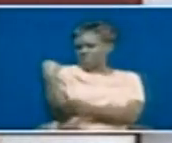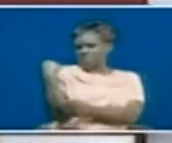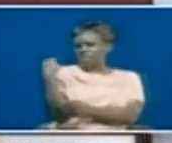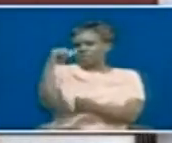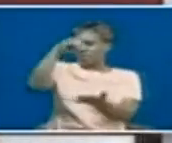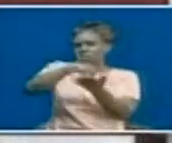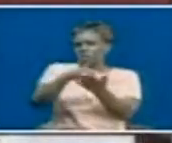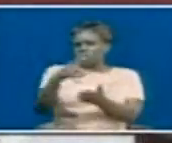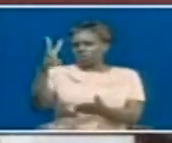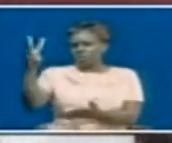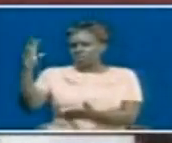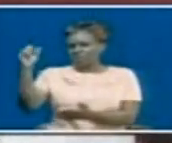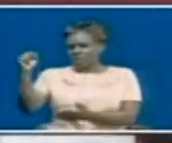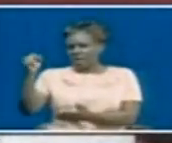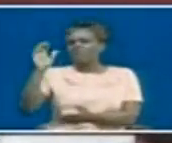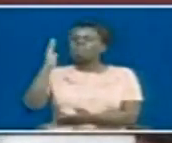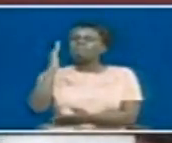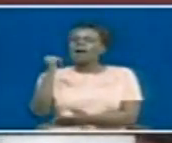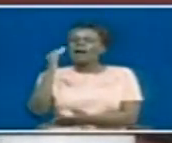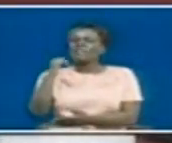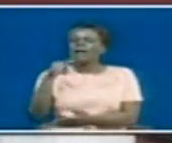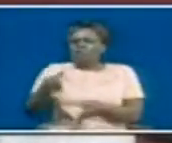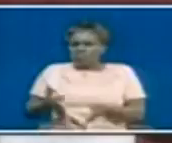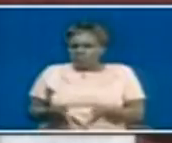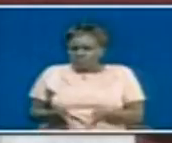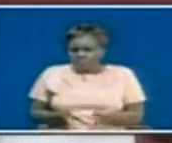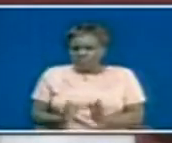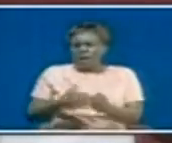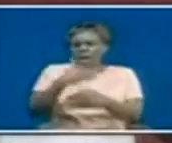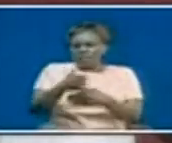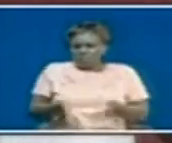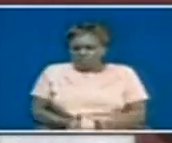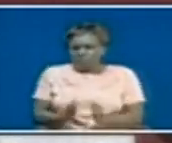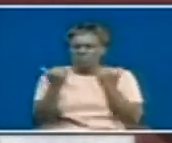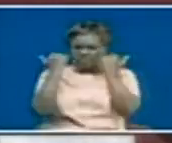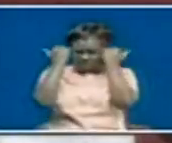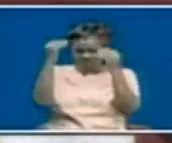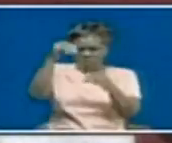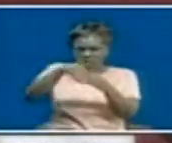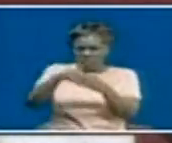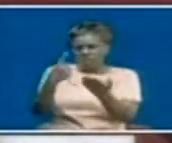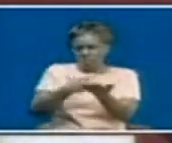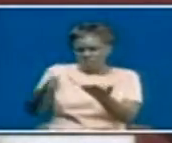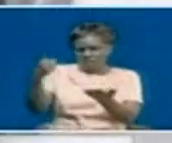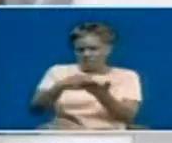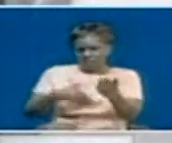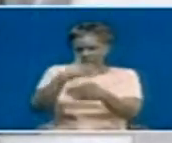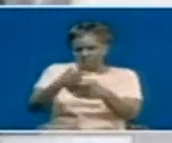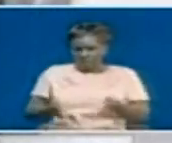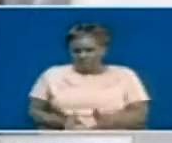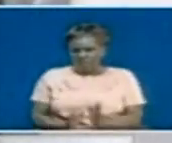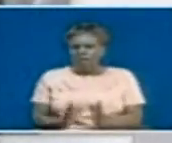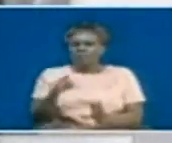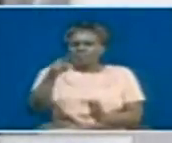It involved a 25-year-old mother who had developed symptoms of postpartum depression within weeks after delivery. She had